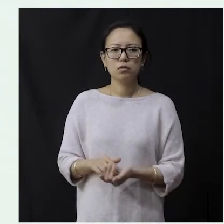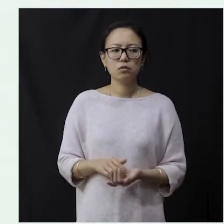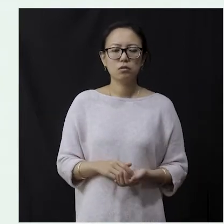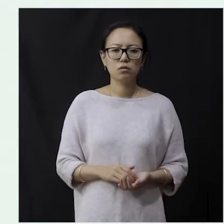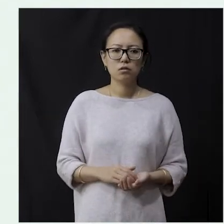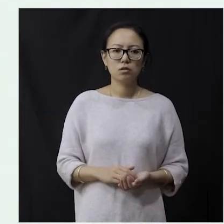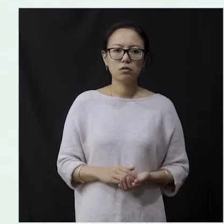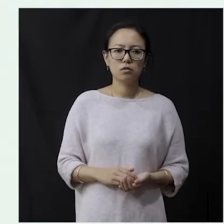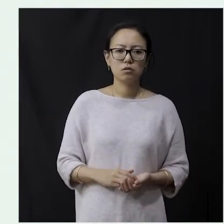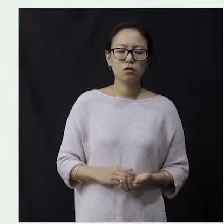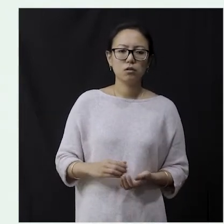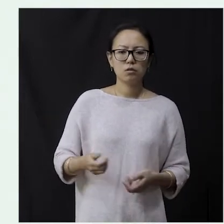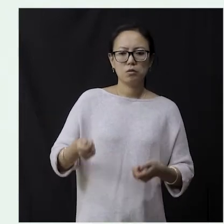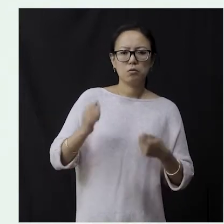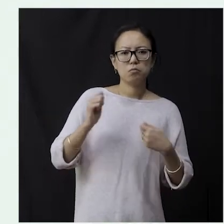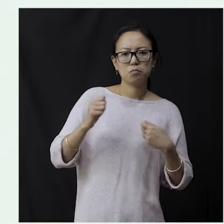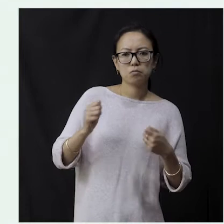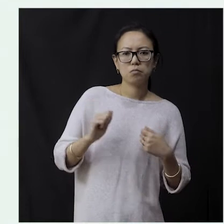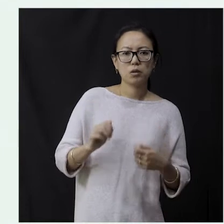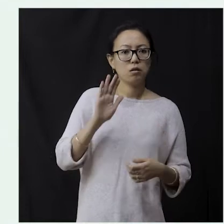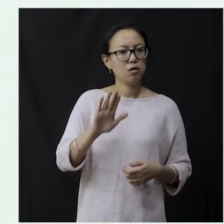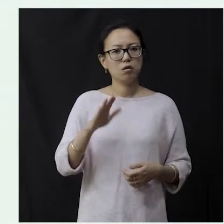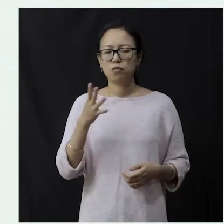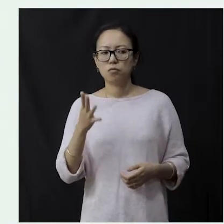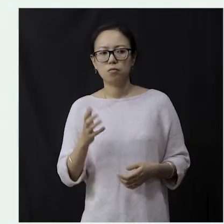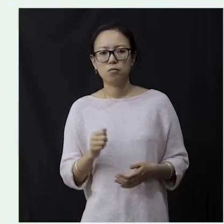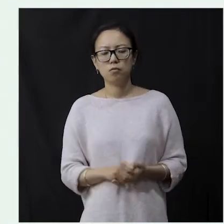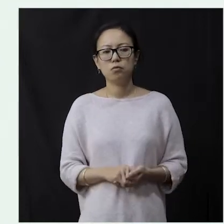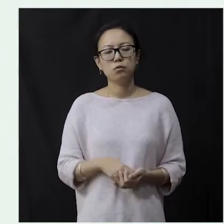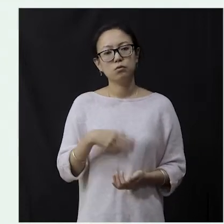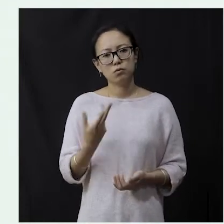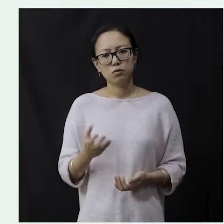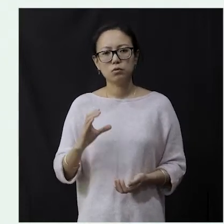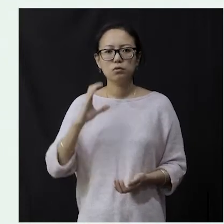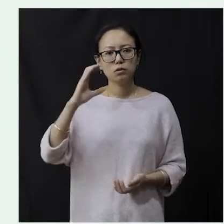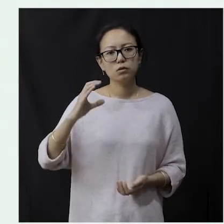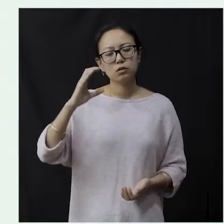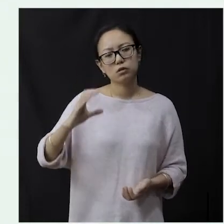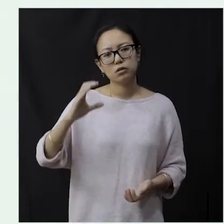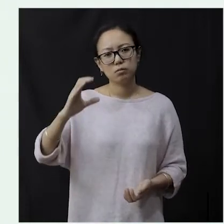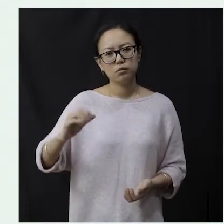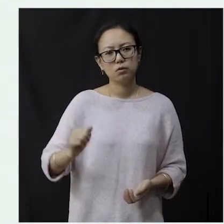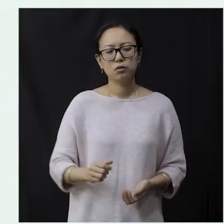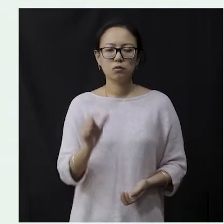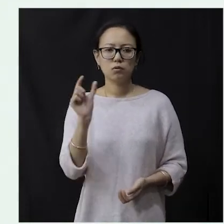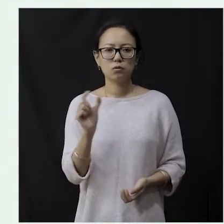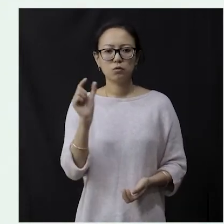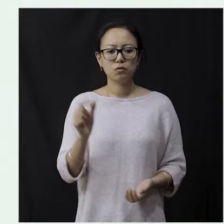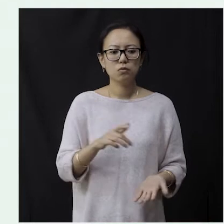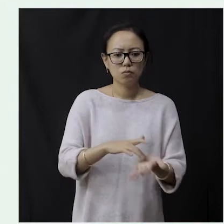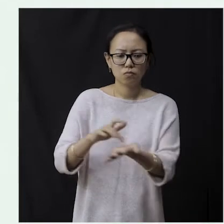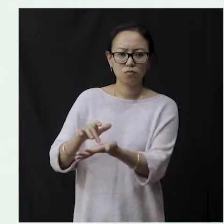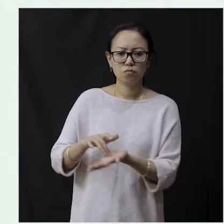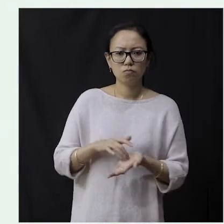don't have horses, they don't have bullock carts. Okay, so they use this camel to travel from one